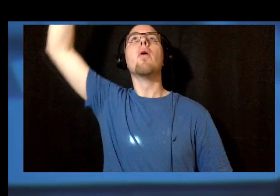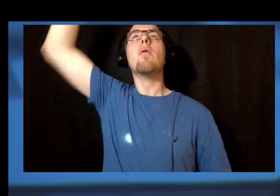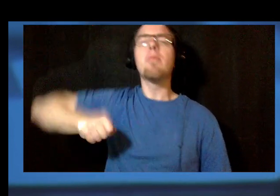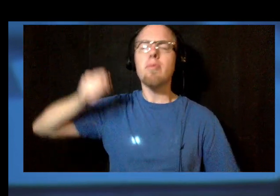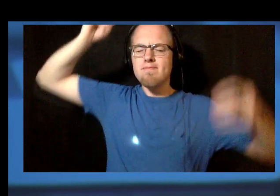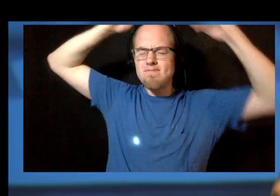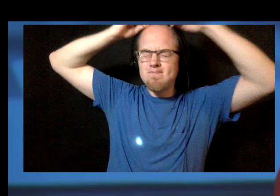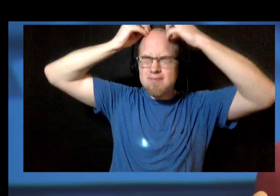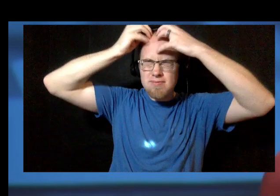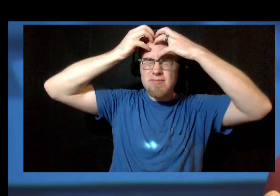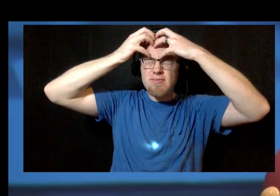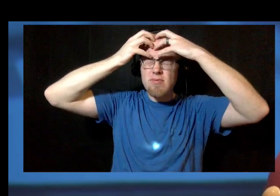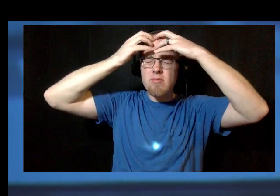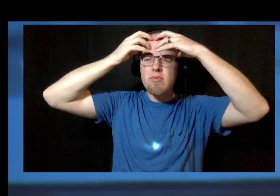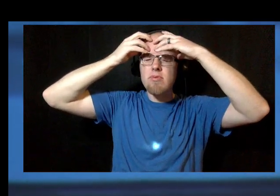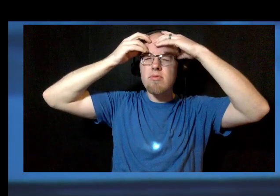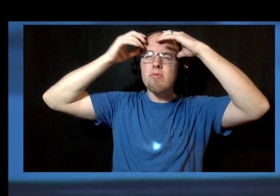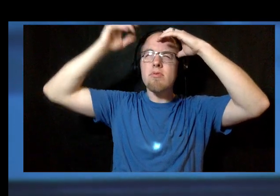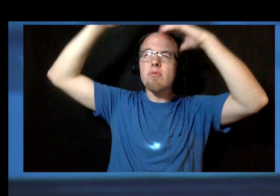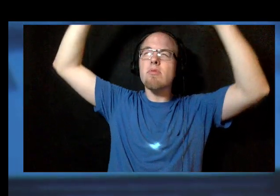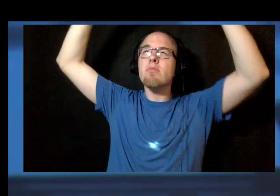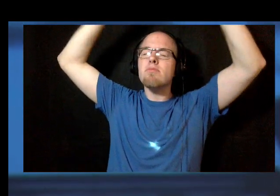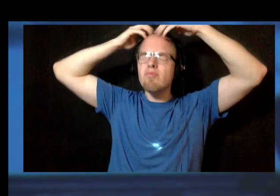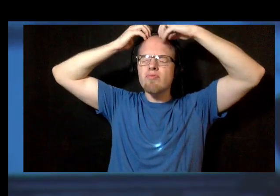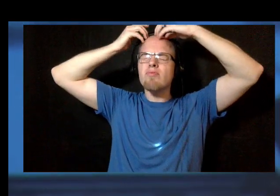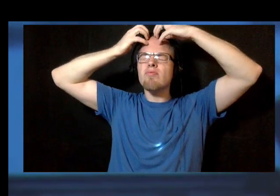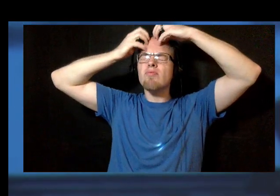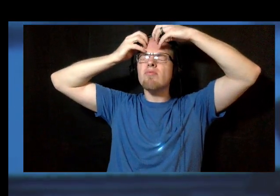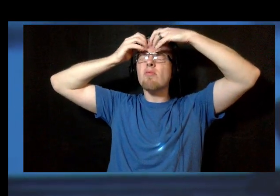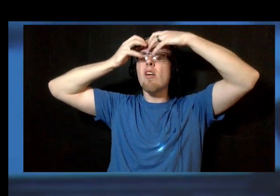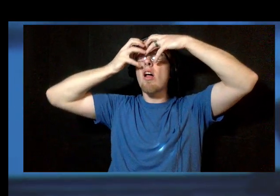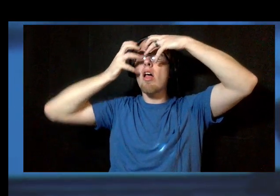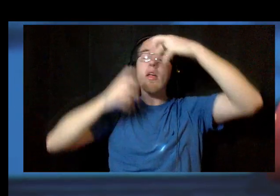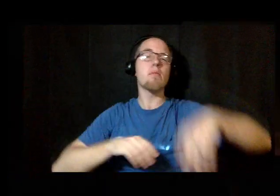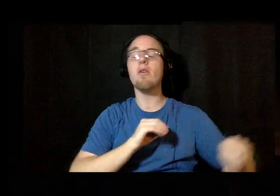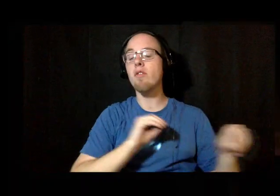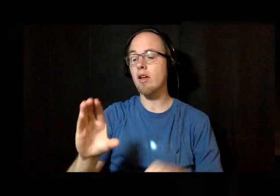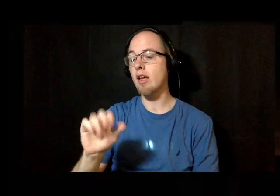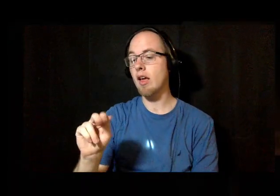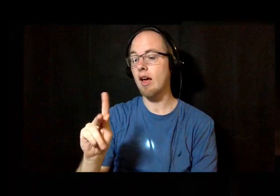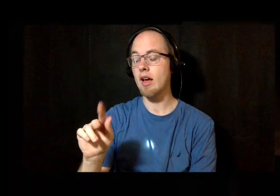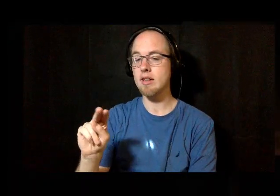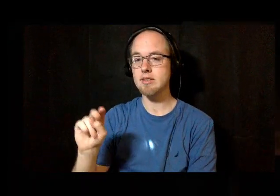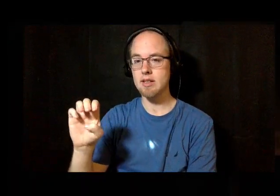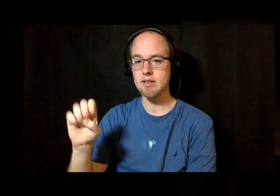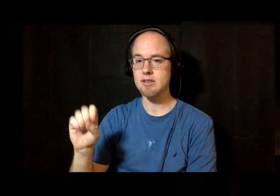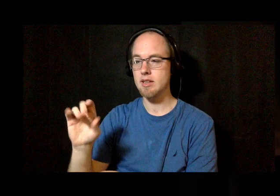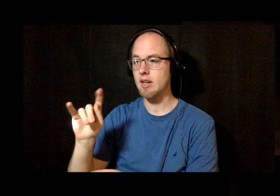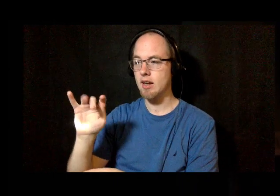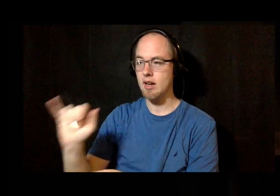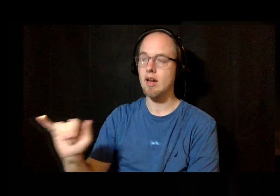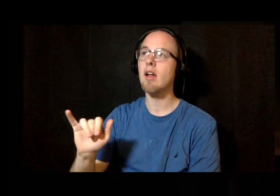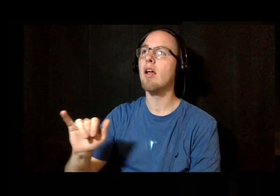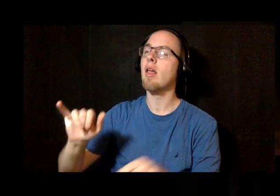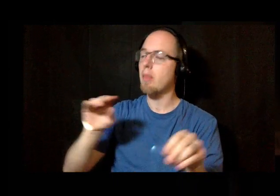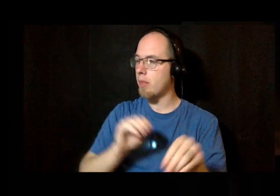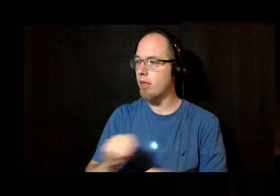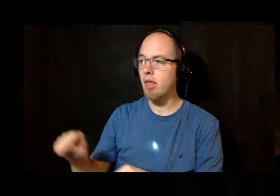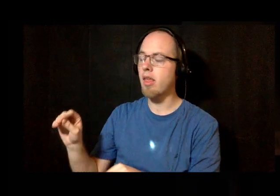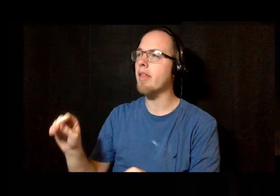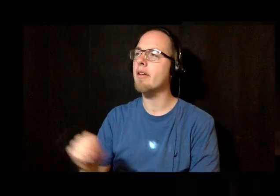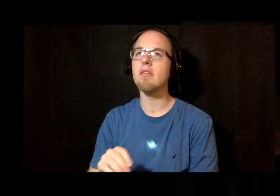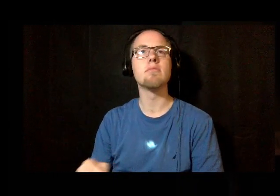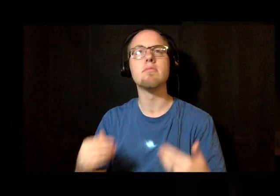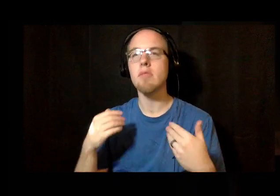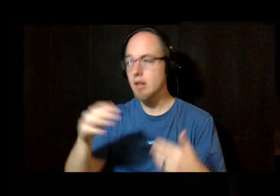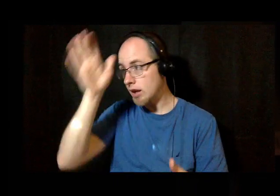onto his face. Moved to Kansas City, had another kid, his dad committed suicide, he shot a lot of bears for some